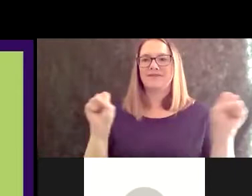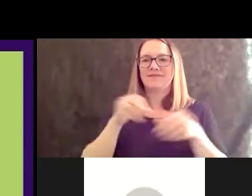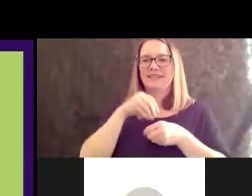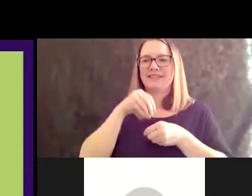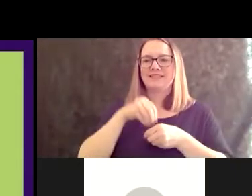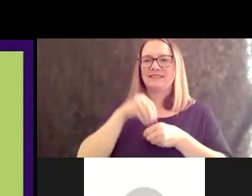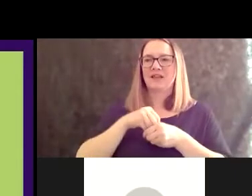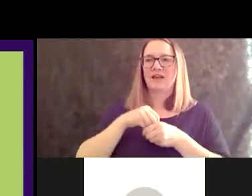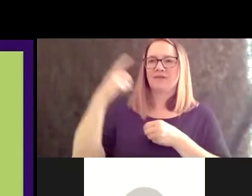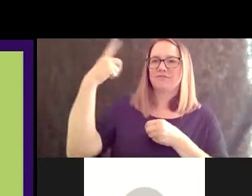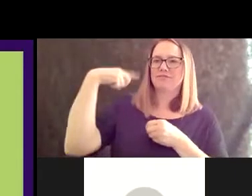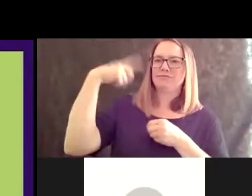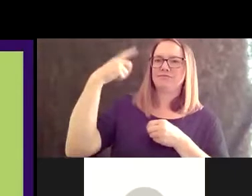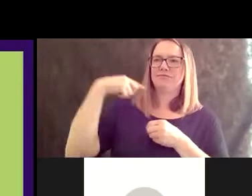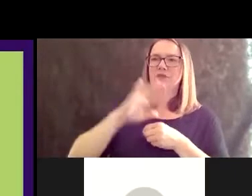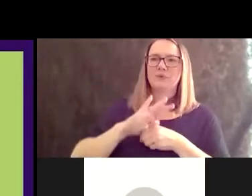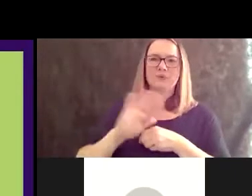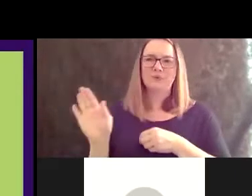much judgment